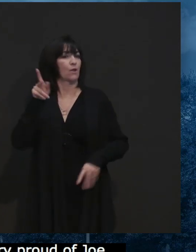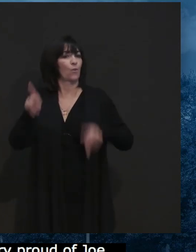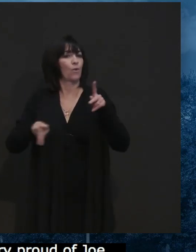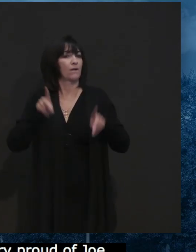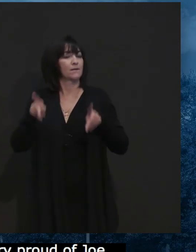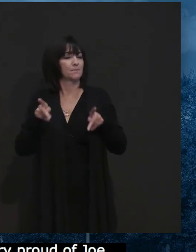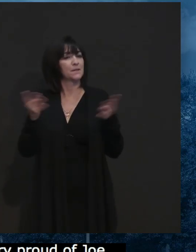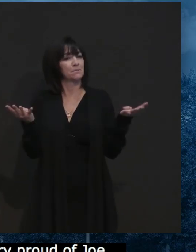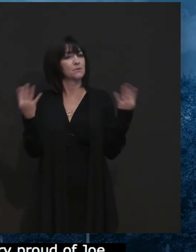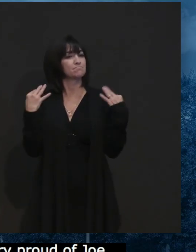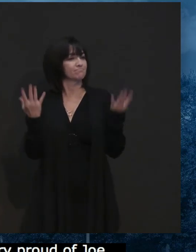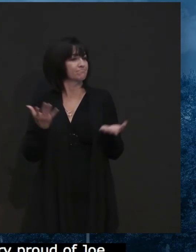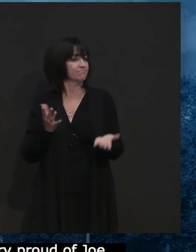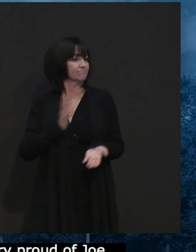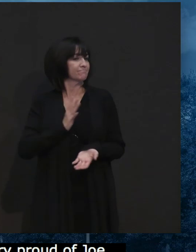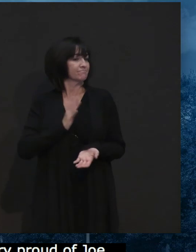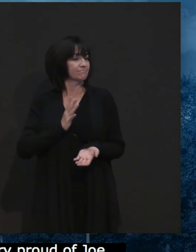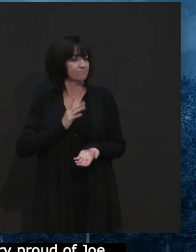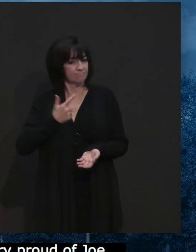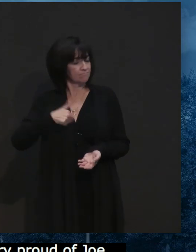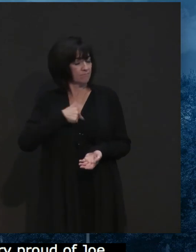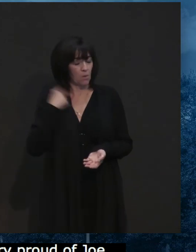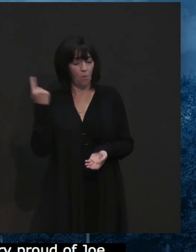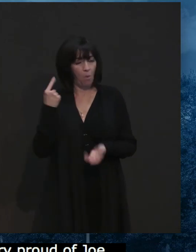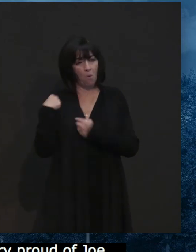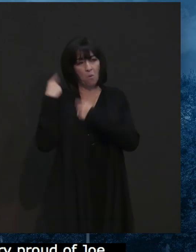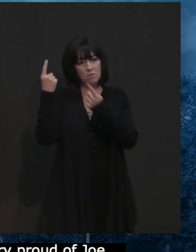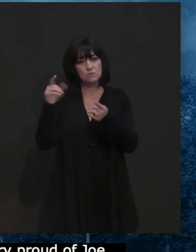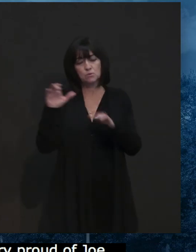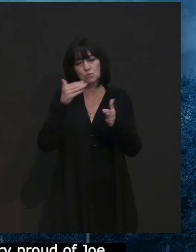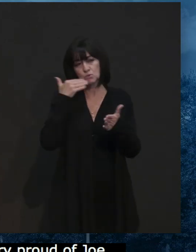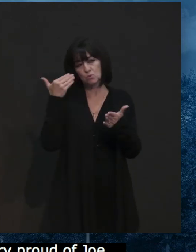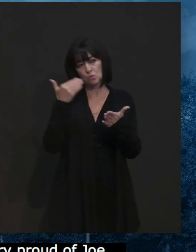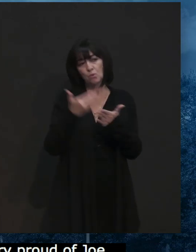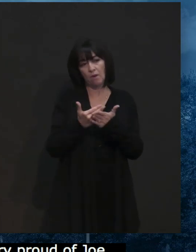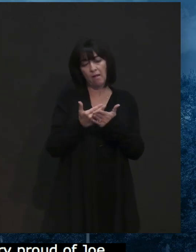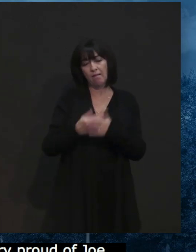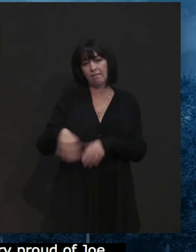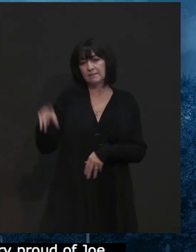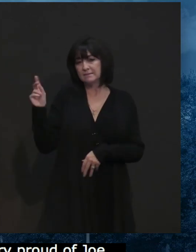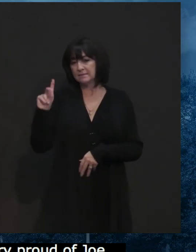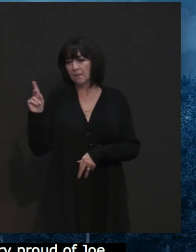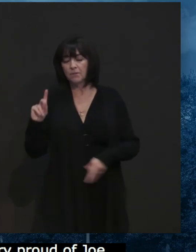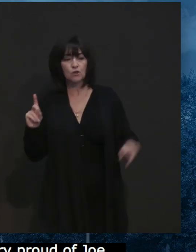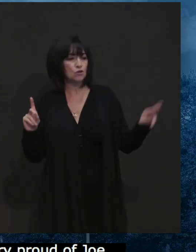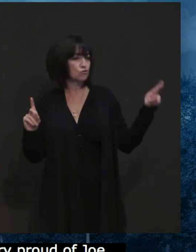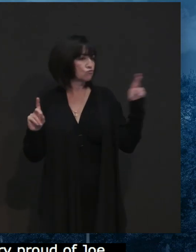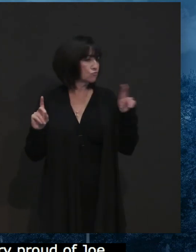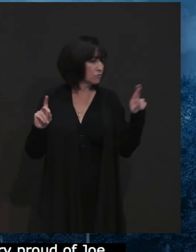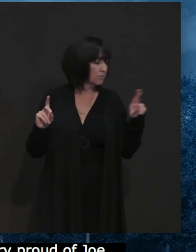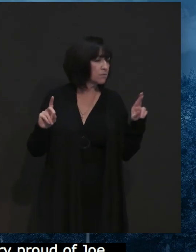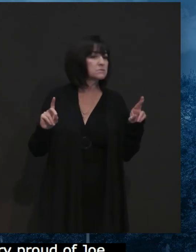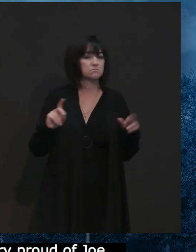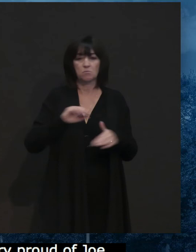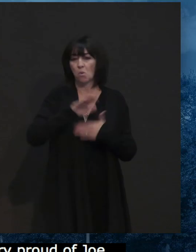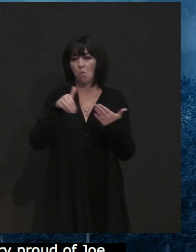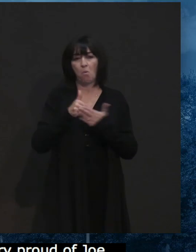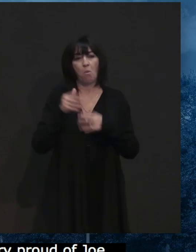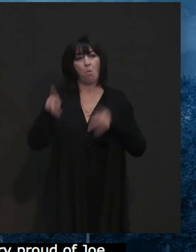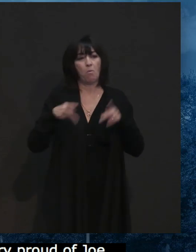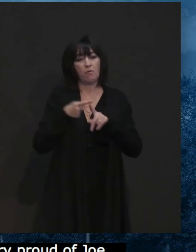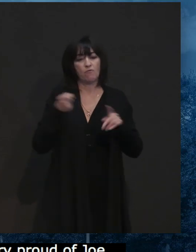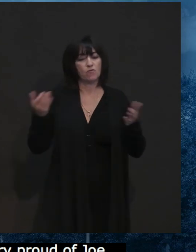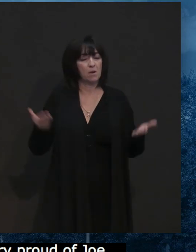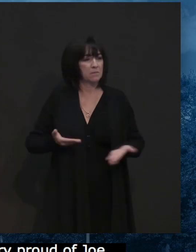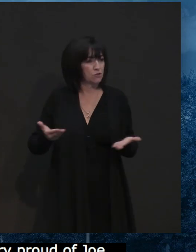always done well by our congressional delegation as long as I can remember, Democrats and Republicans. So Senator Carper, Senator Coons, Congresswoman